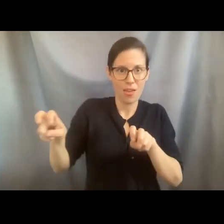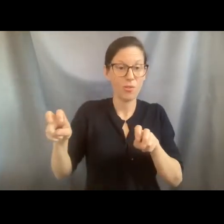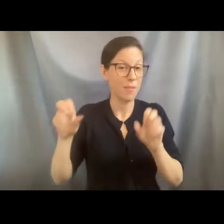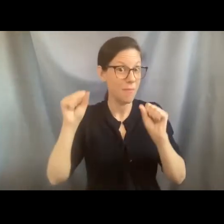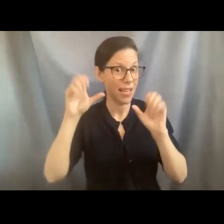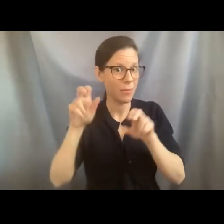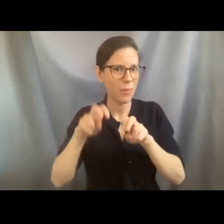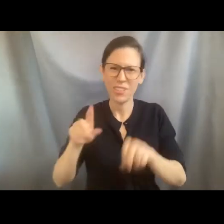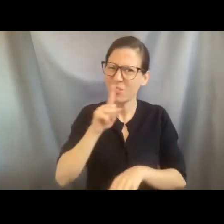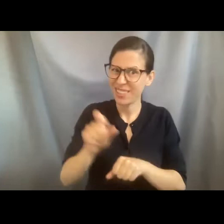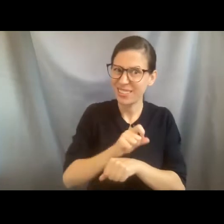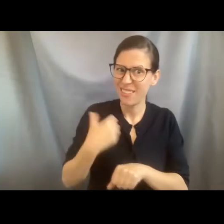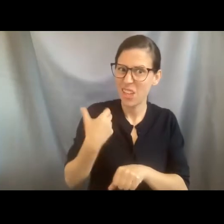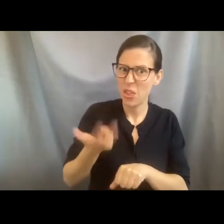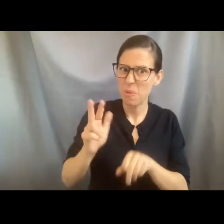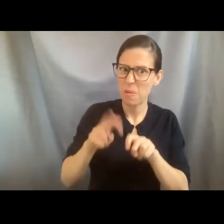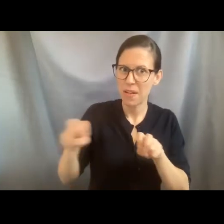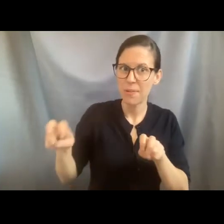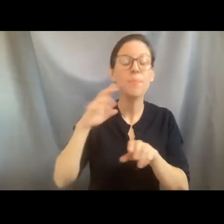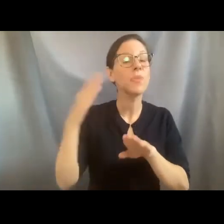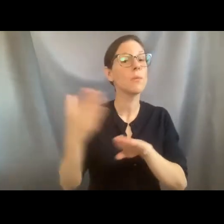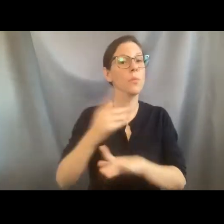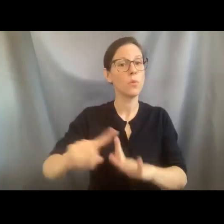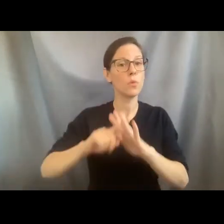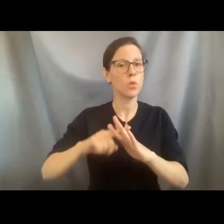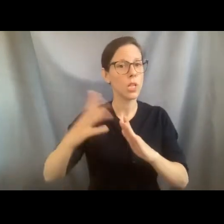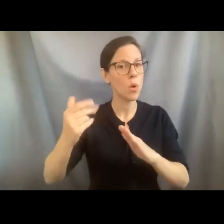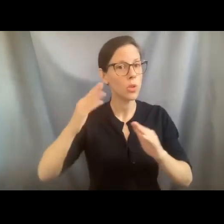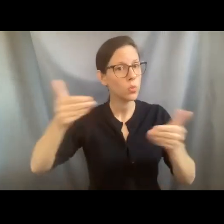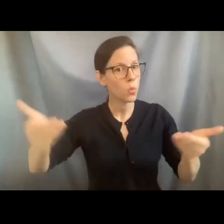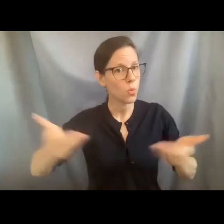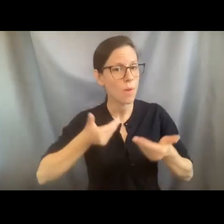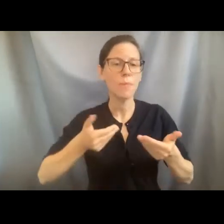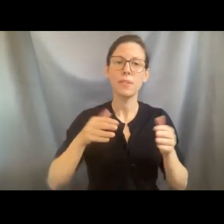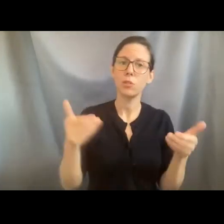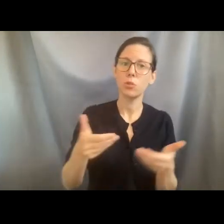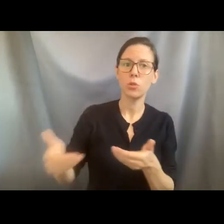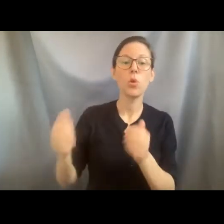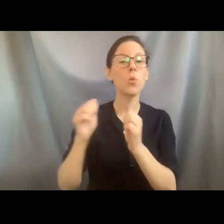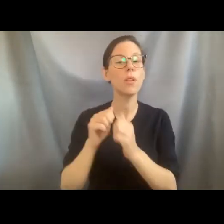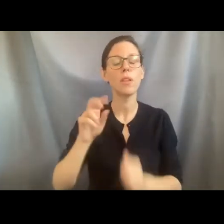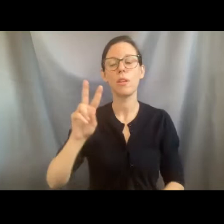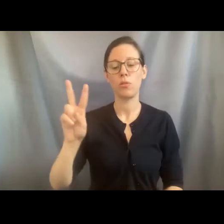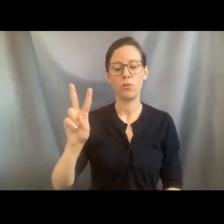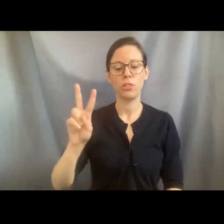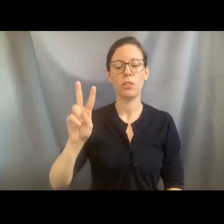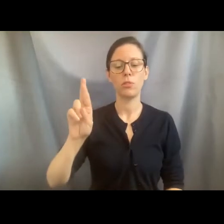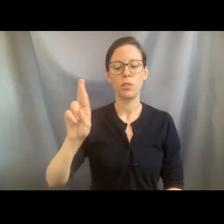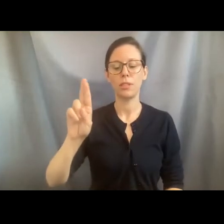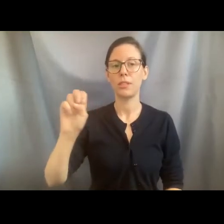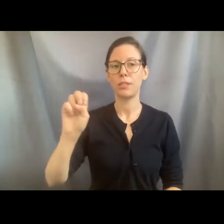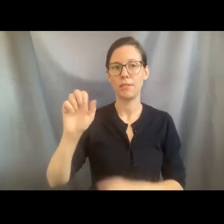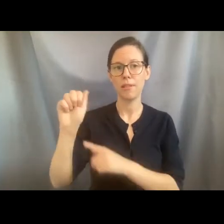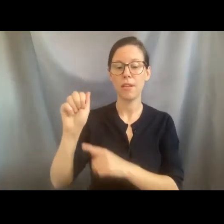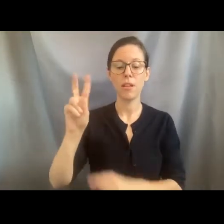it, I wanted to welcome you all and introduce you, if you are not already familiar, with the Virginia Reproductive Equity